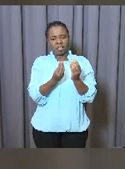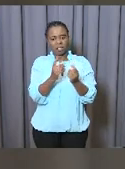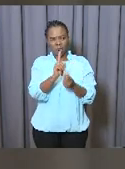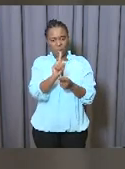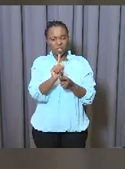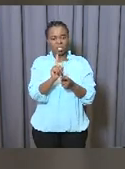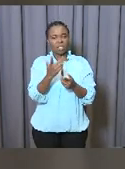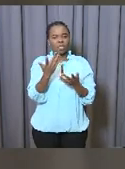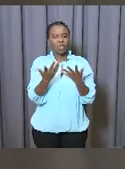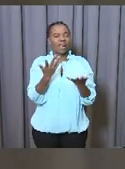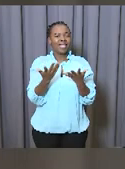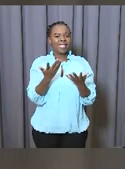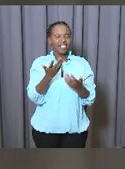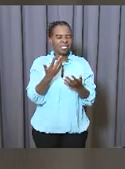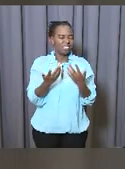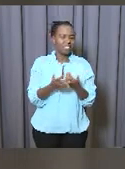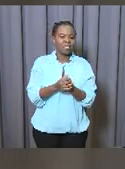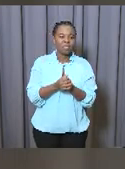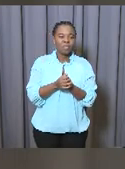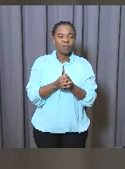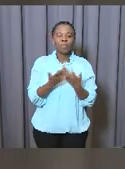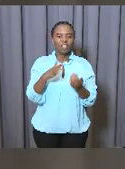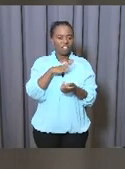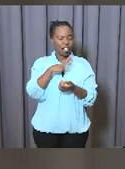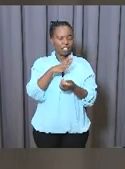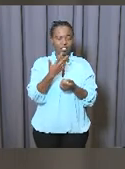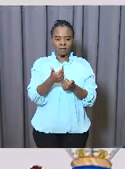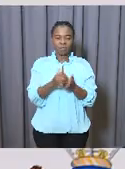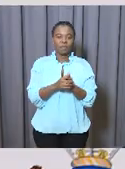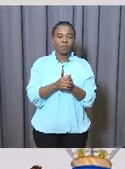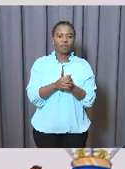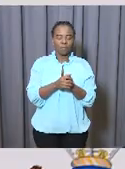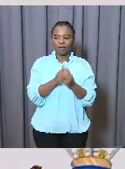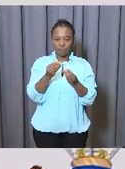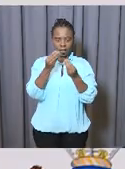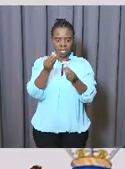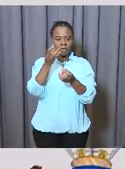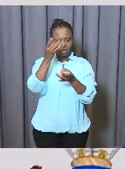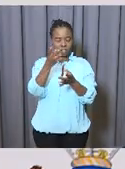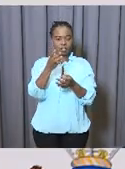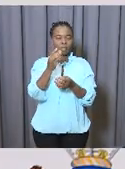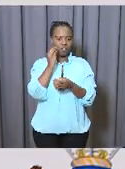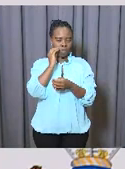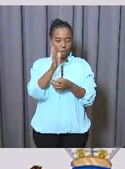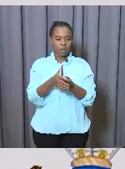Have there been any? All right, that's fine. We'll provide that.